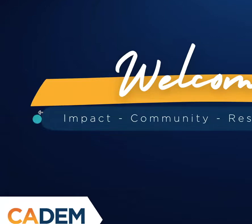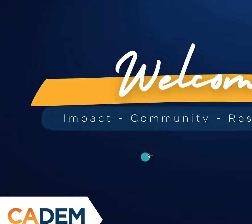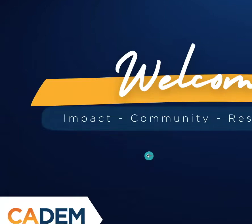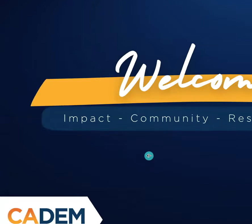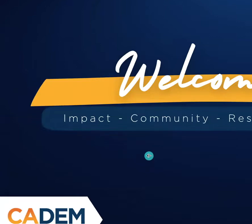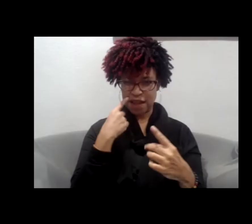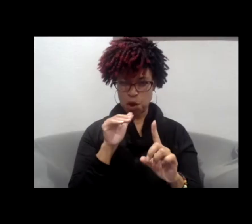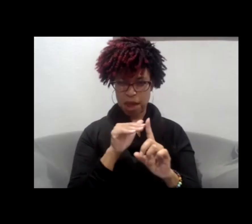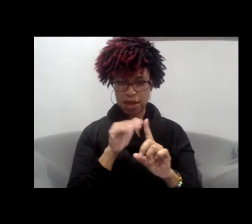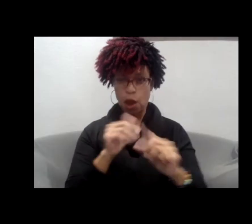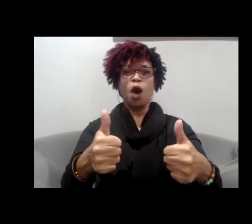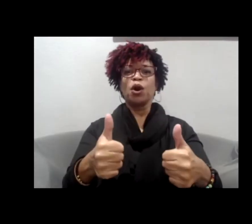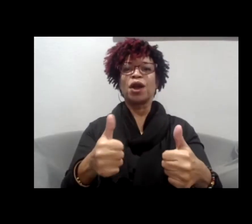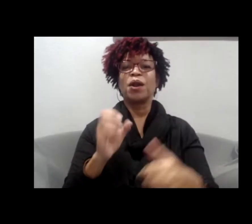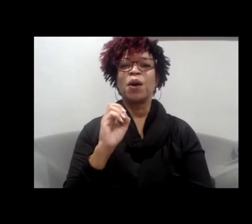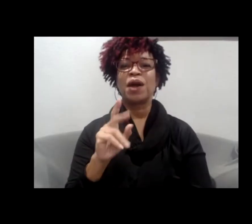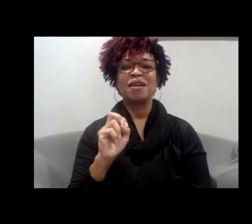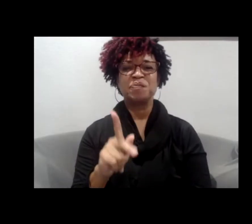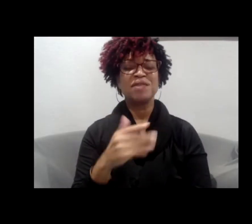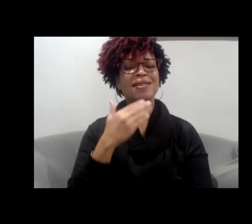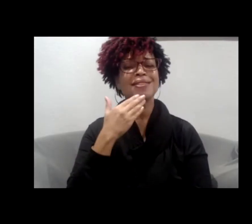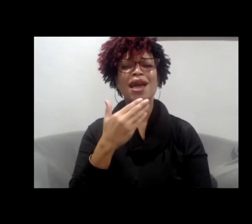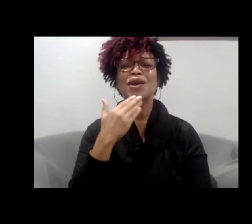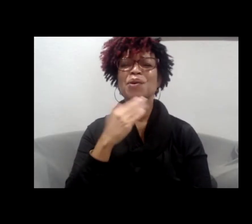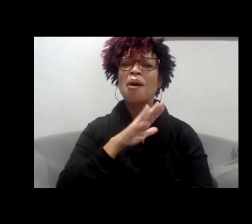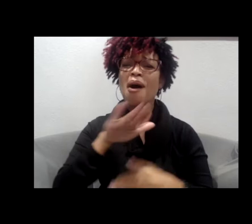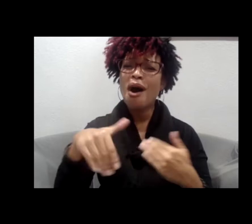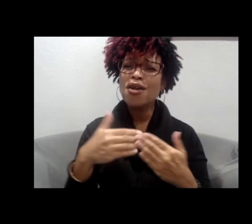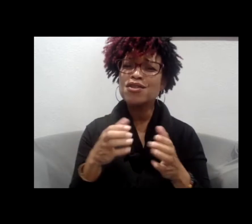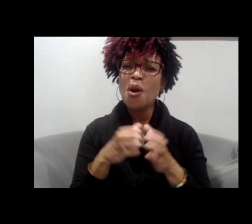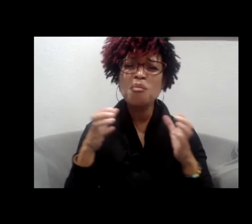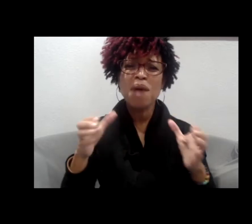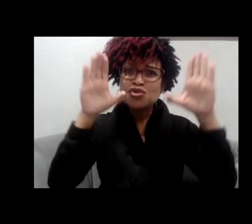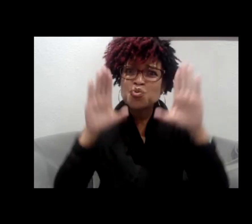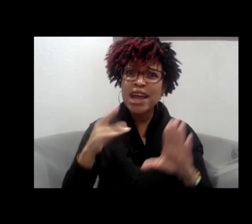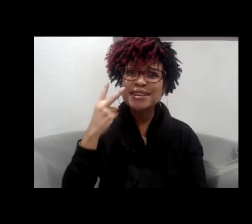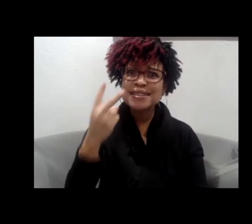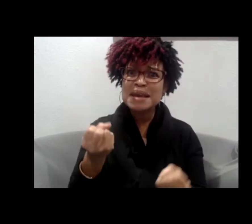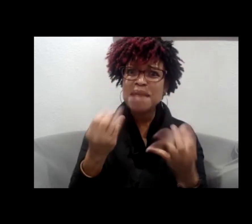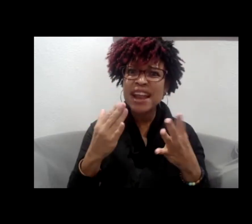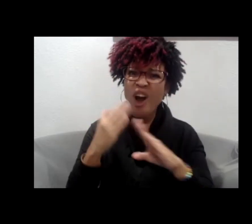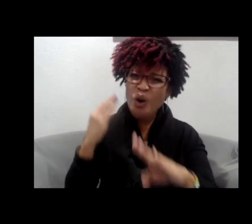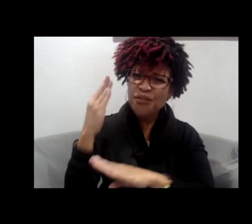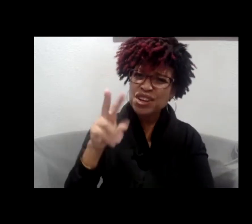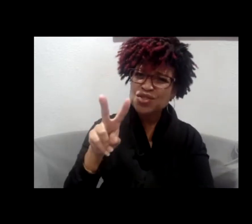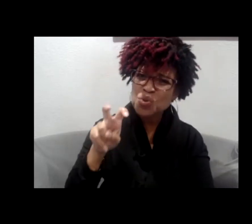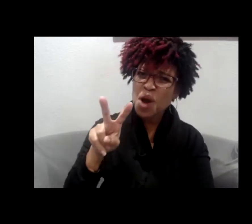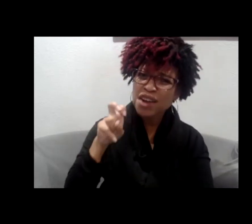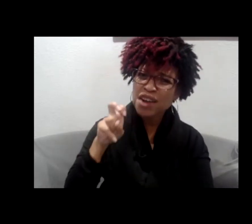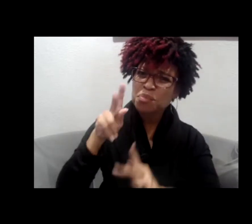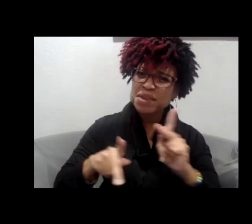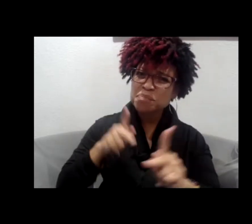yours. Thank you all so much. Great to see so many, over 200 people on this